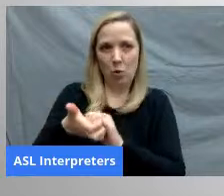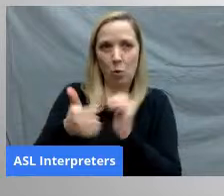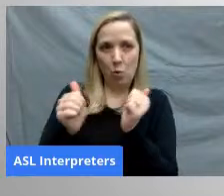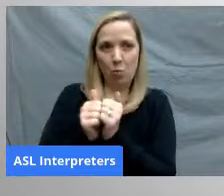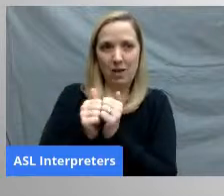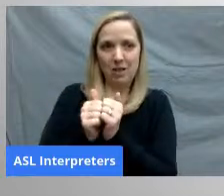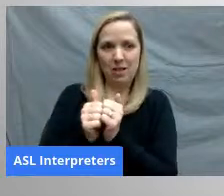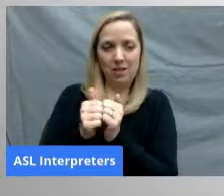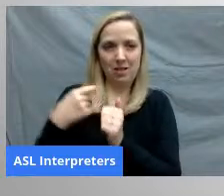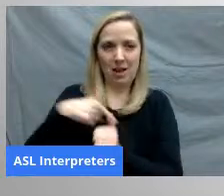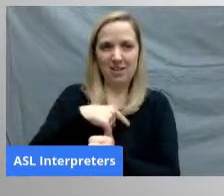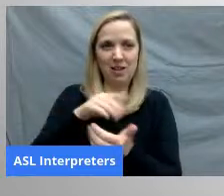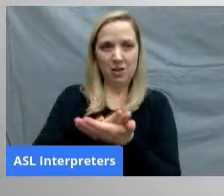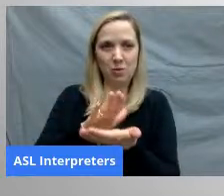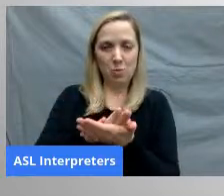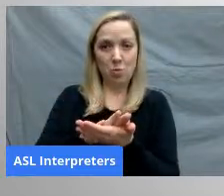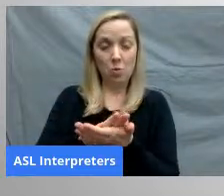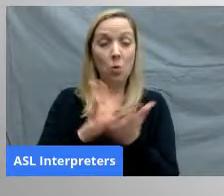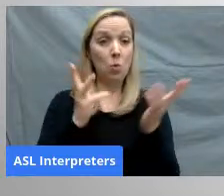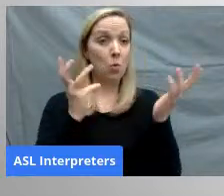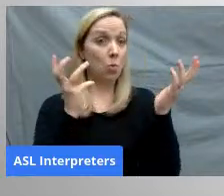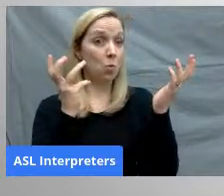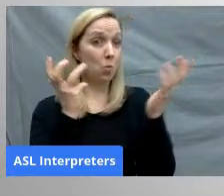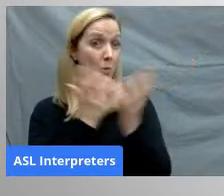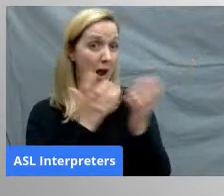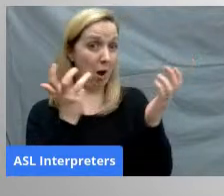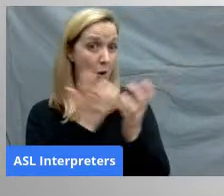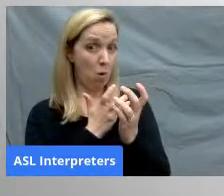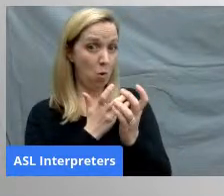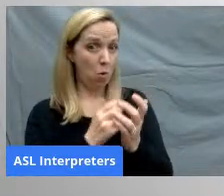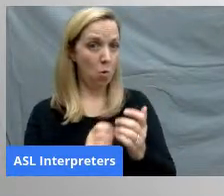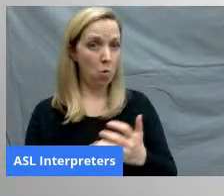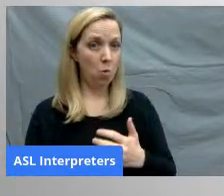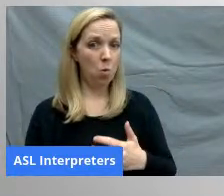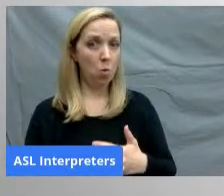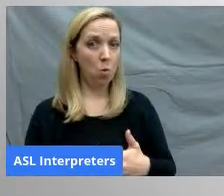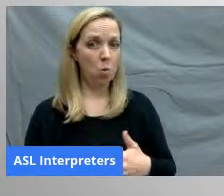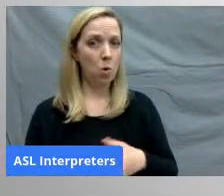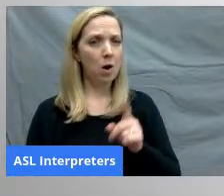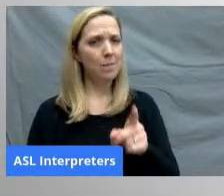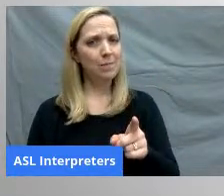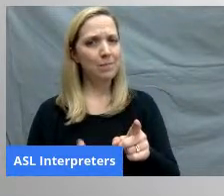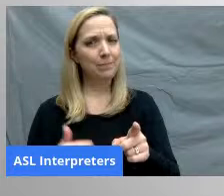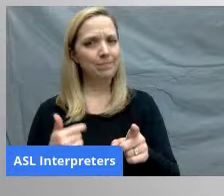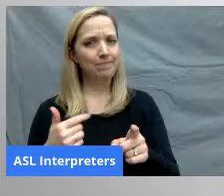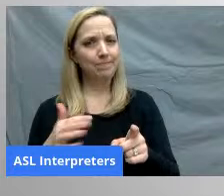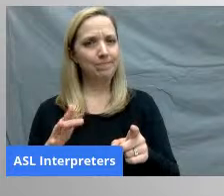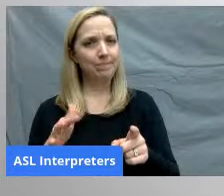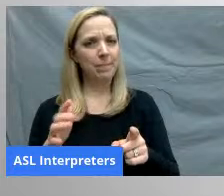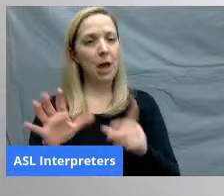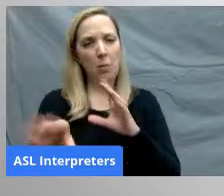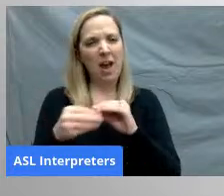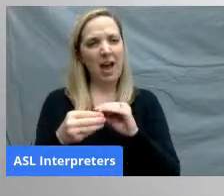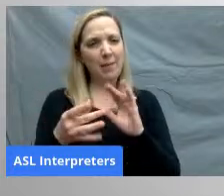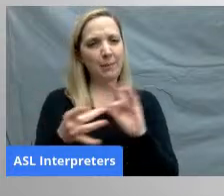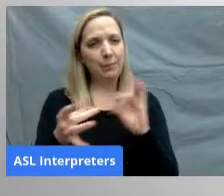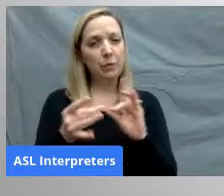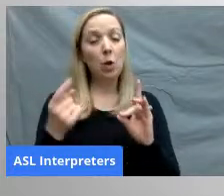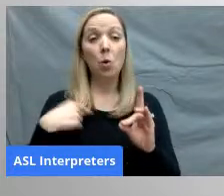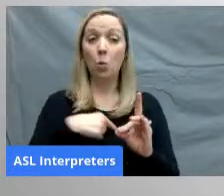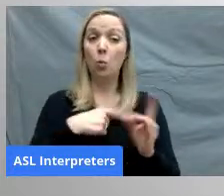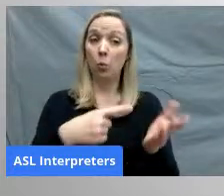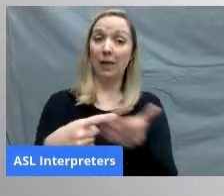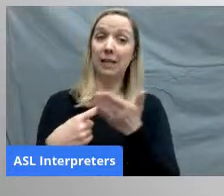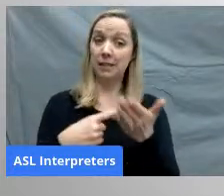Wow. So I'll just jump in. if allowed, but we had discussion with that,